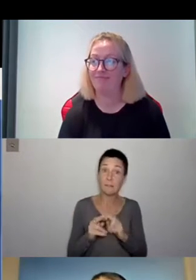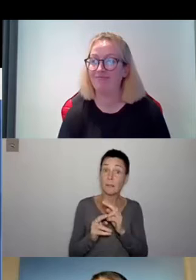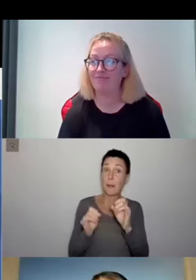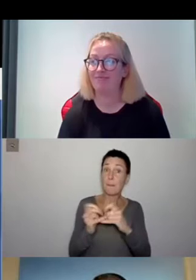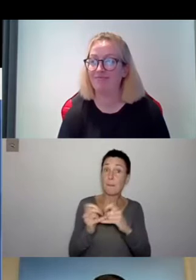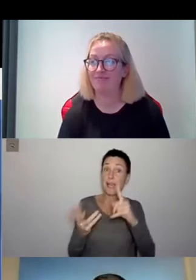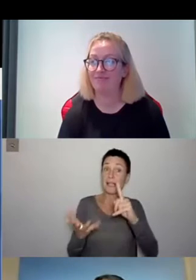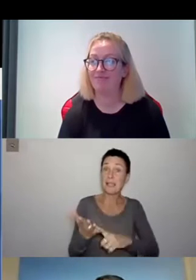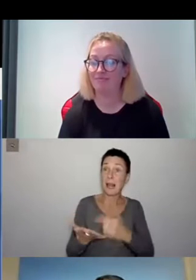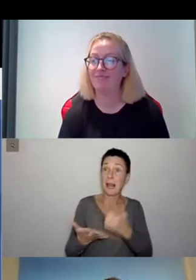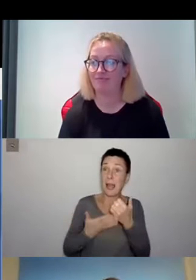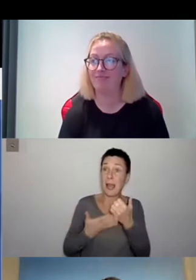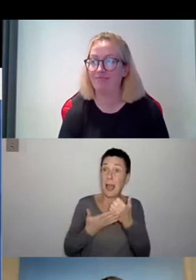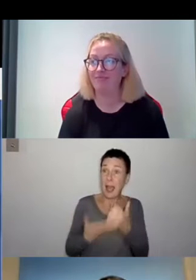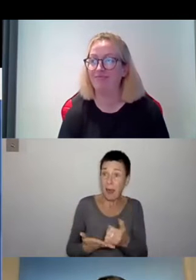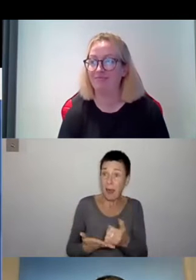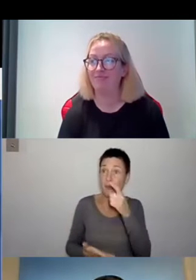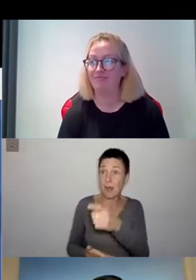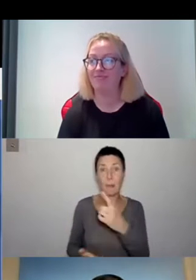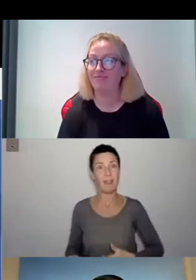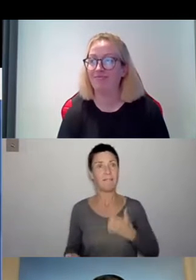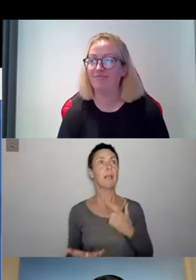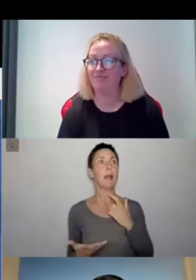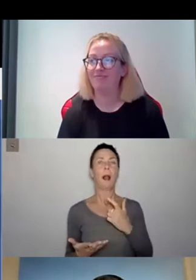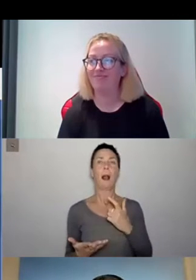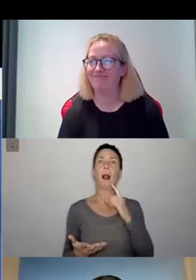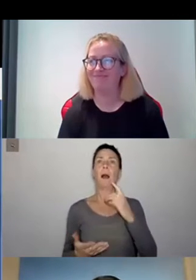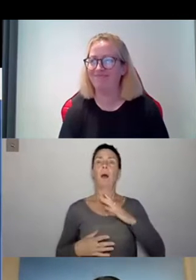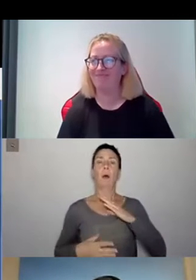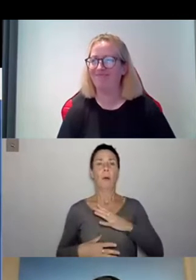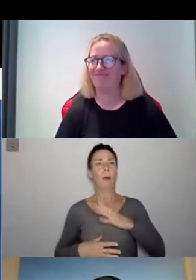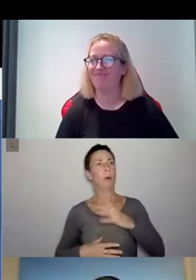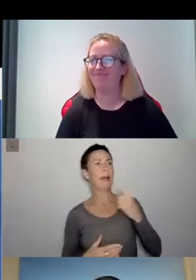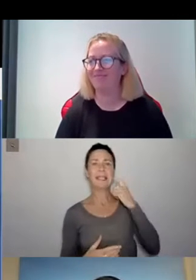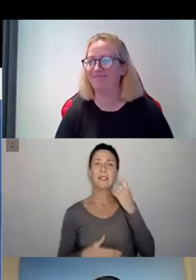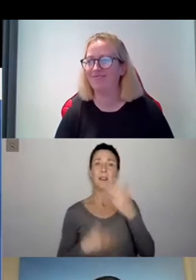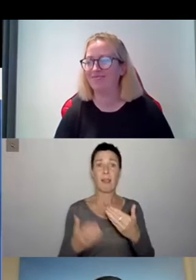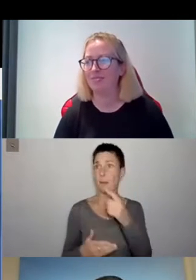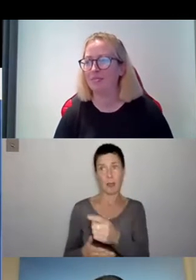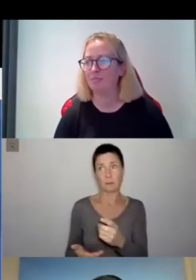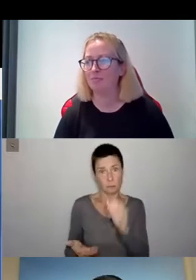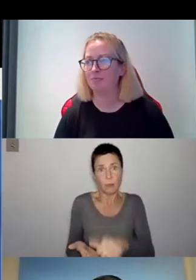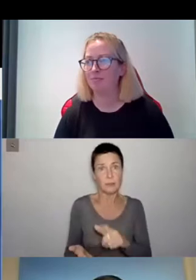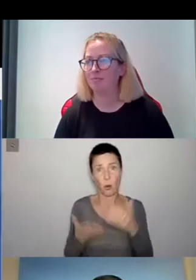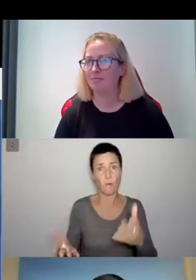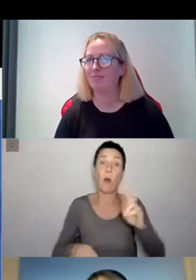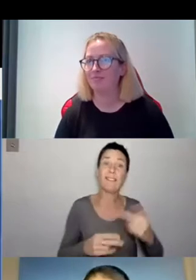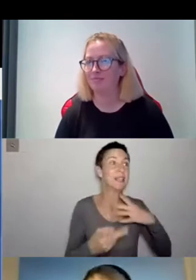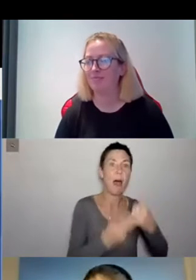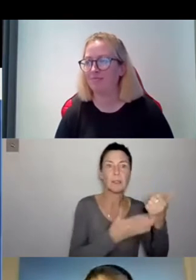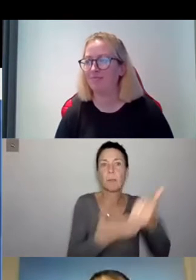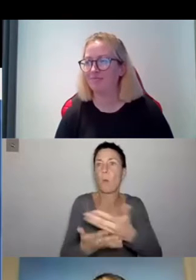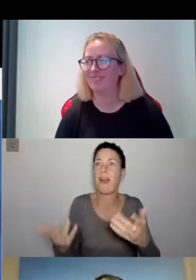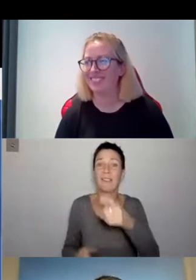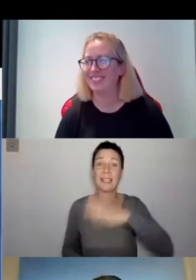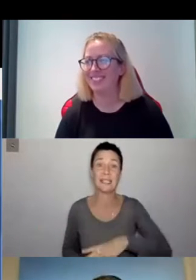feel the help and they feel the reduction in cognitive load, go for it. Or if they need other mechanisms or whatever they need, or if they need more than